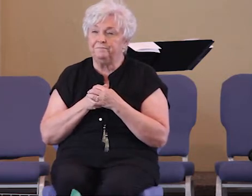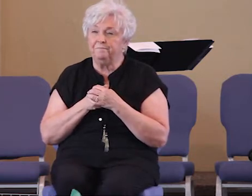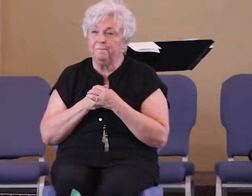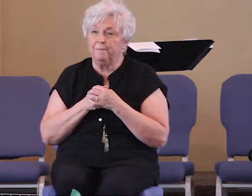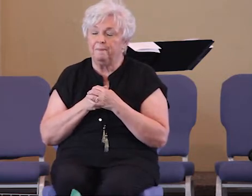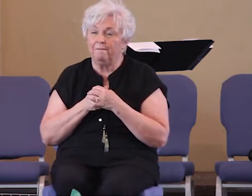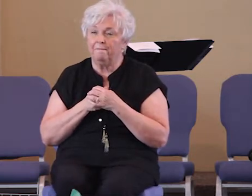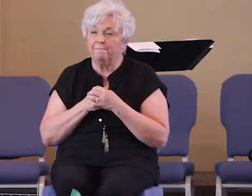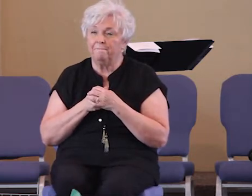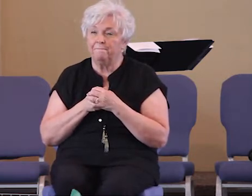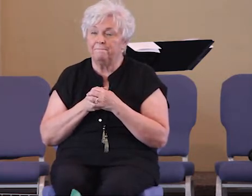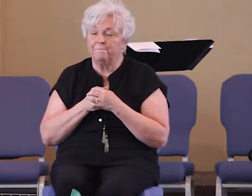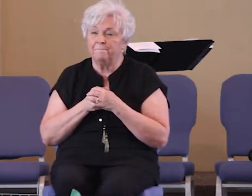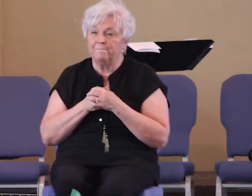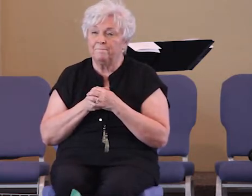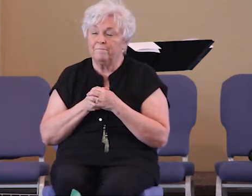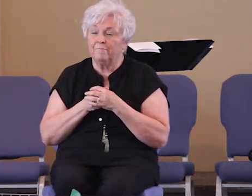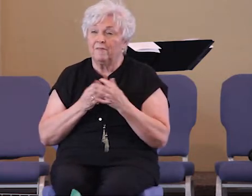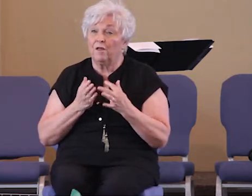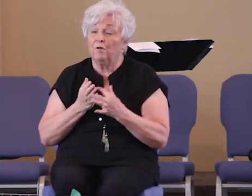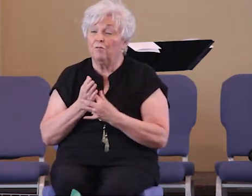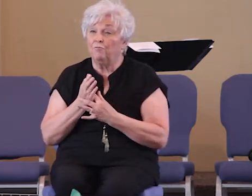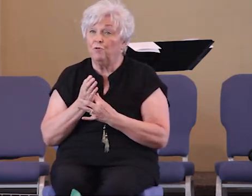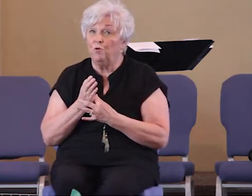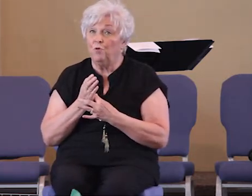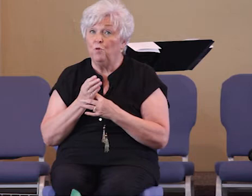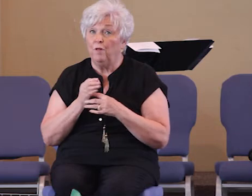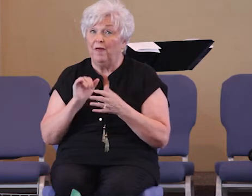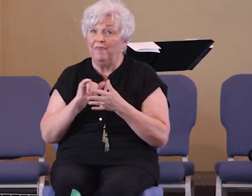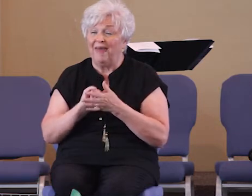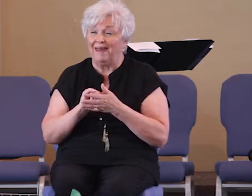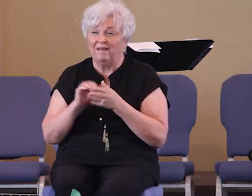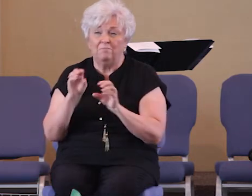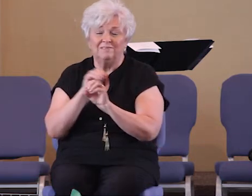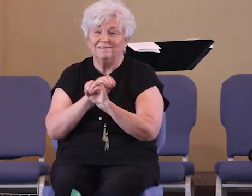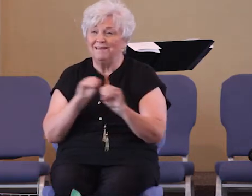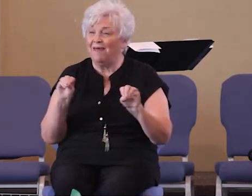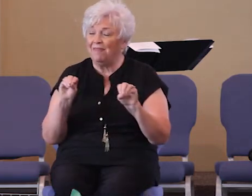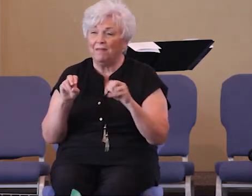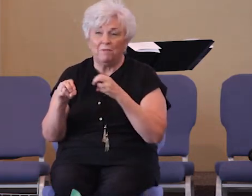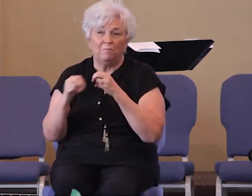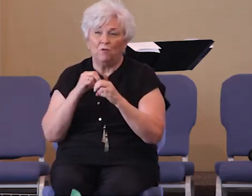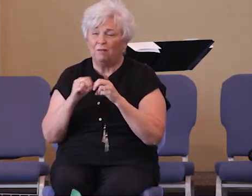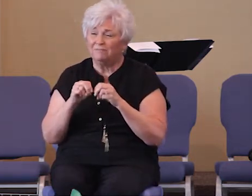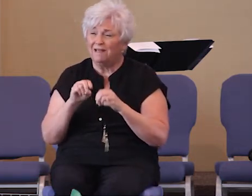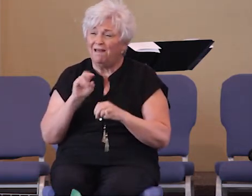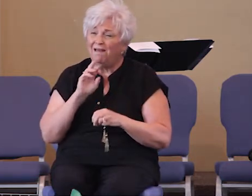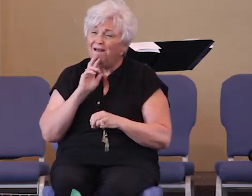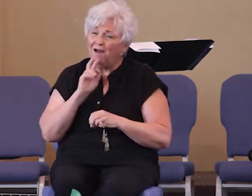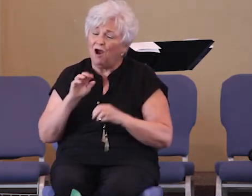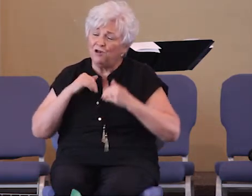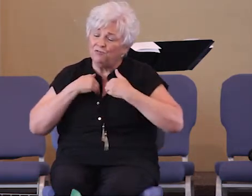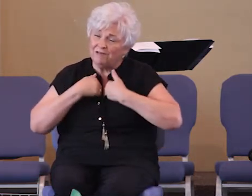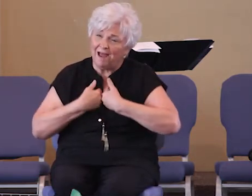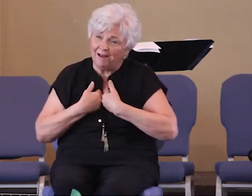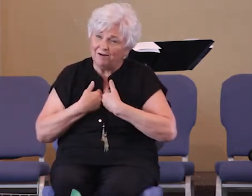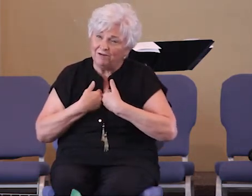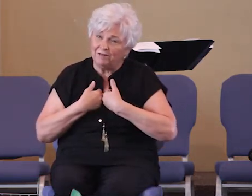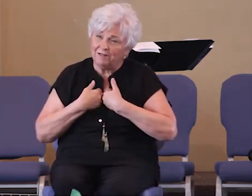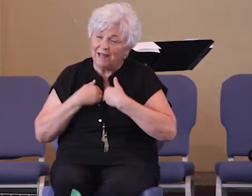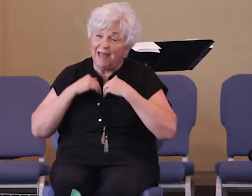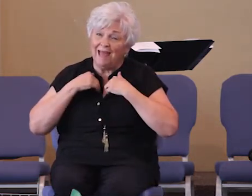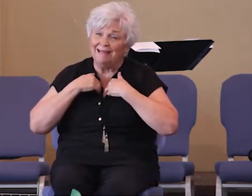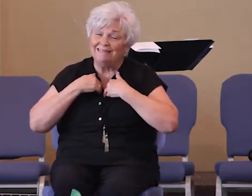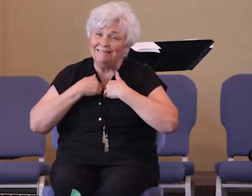Through insolence comes nothing but strife. Man, aren't you tired? You're tired of just fighting all the